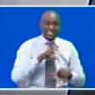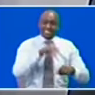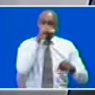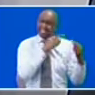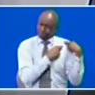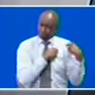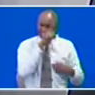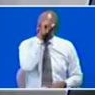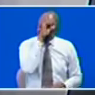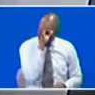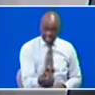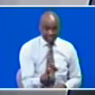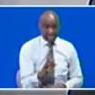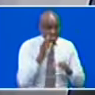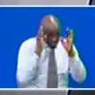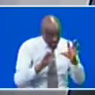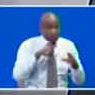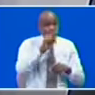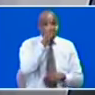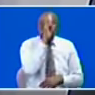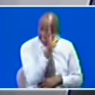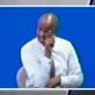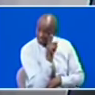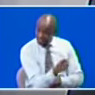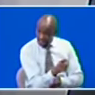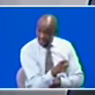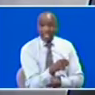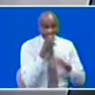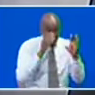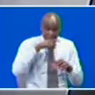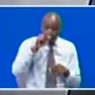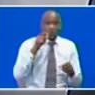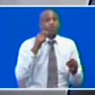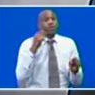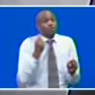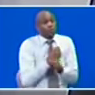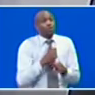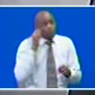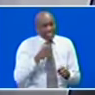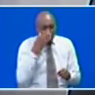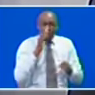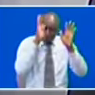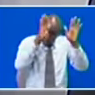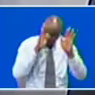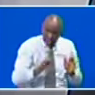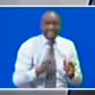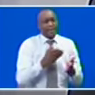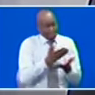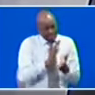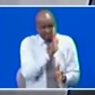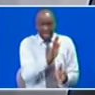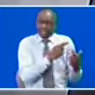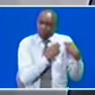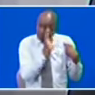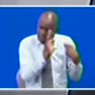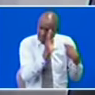responsibility seriously. And if you do not take that responsibility seriously, if you do not realize that it is important for you to do your part of the job, a small